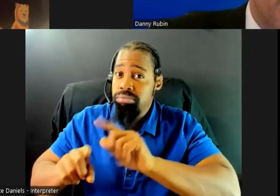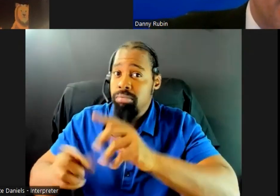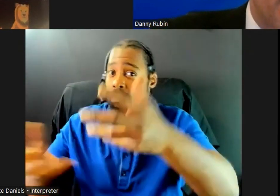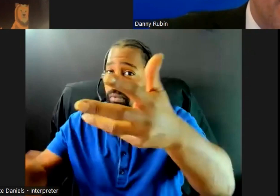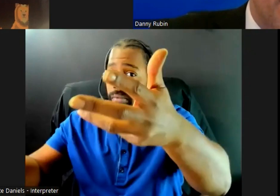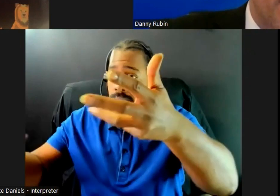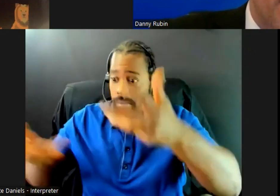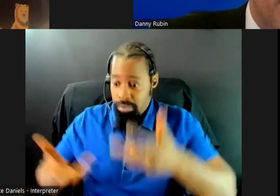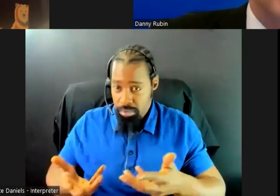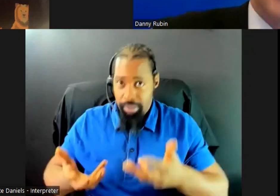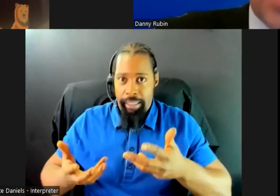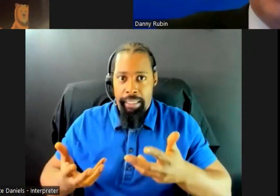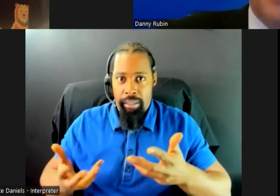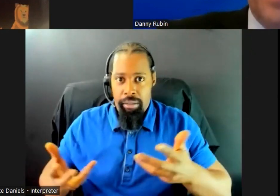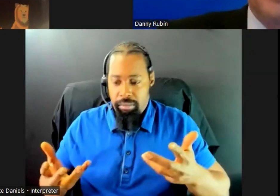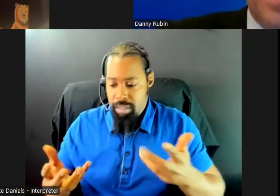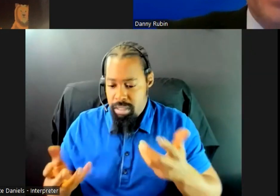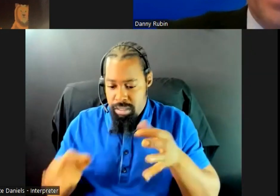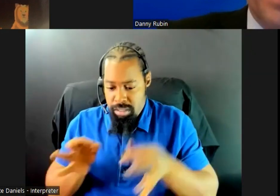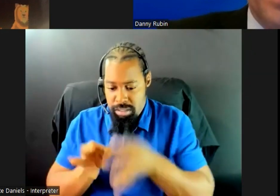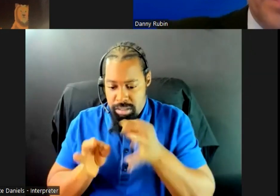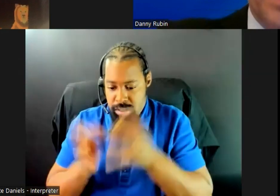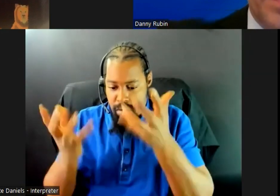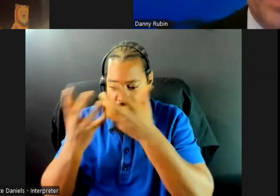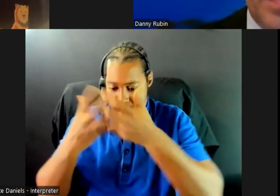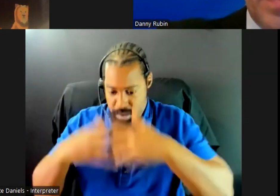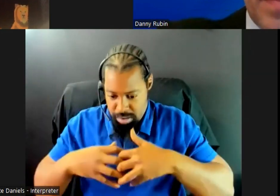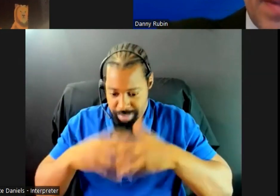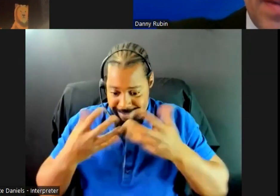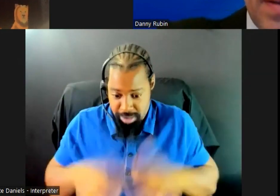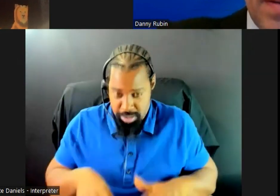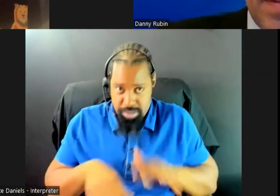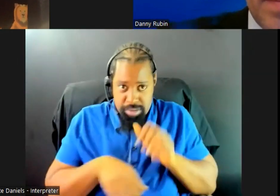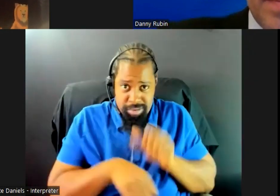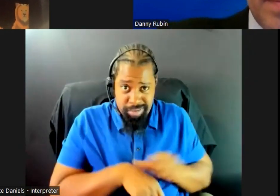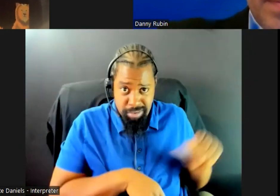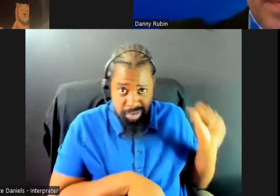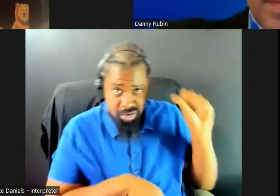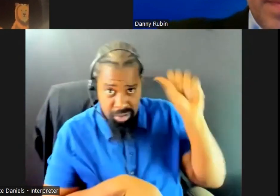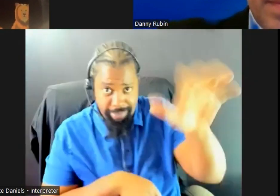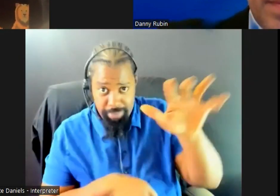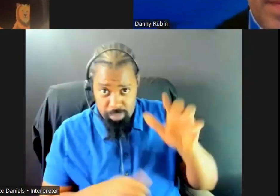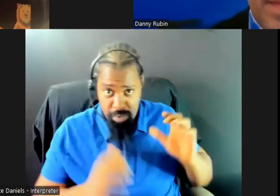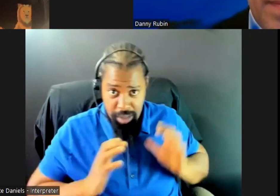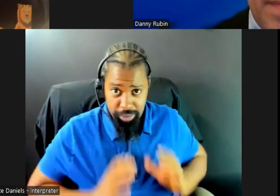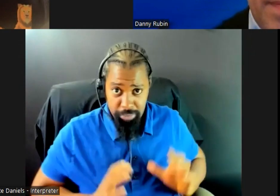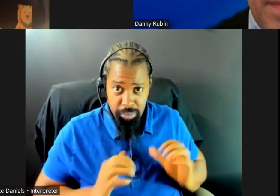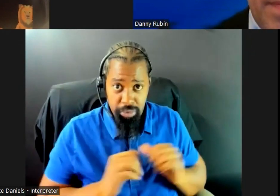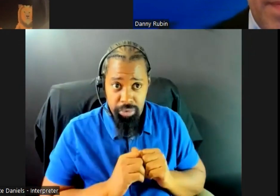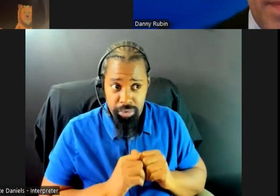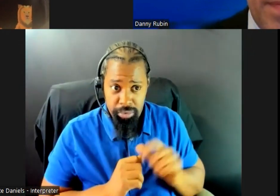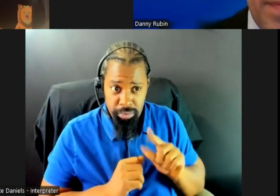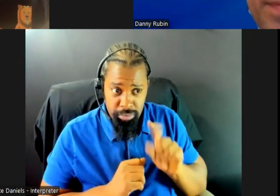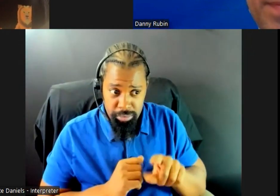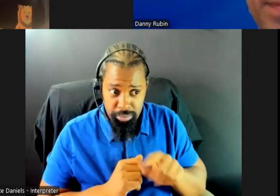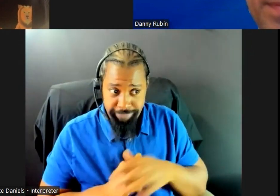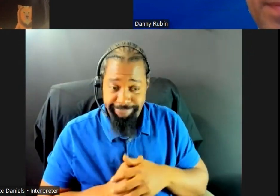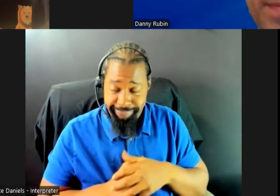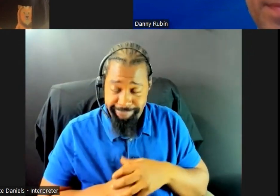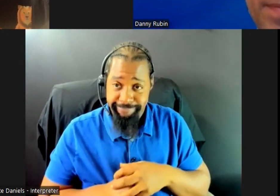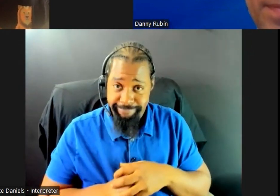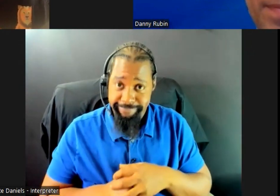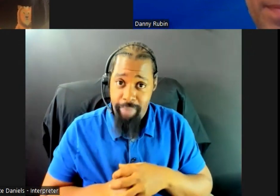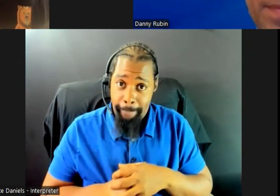Especially the custom-made things. For collections, I mean, I have to go with Galia